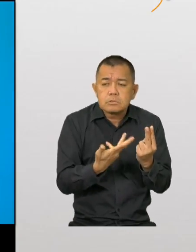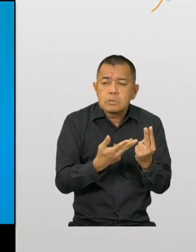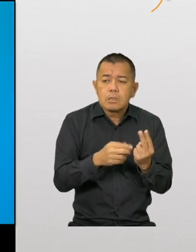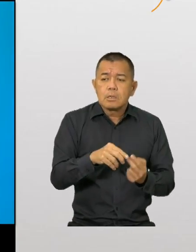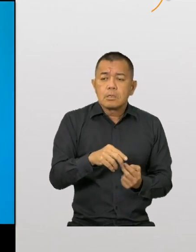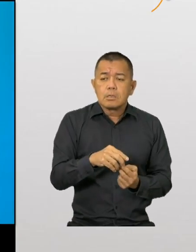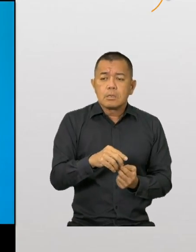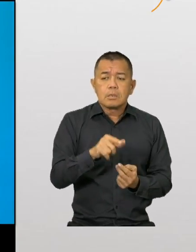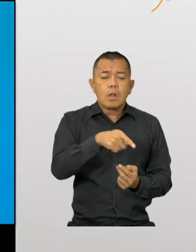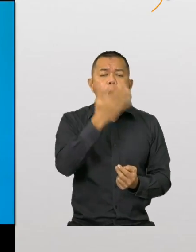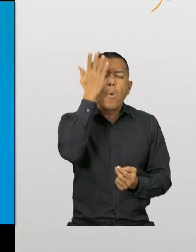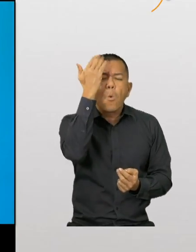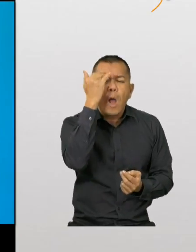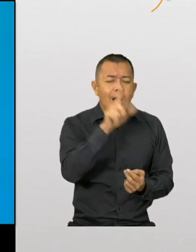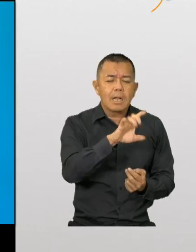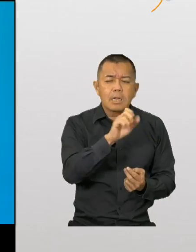Can they be longer?